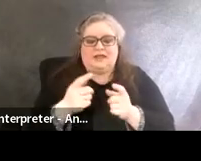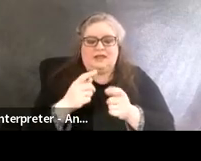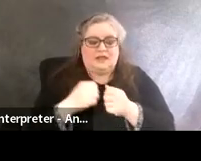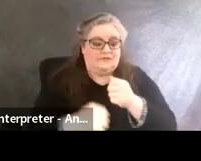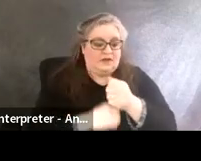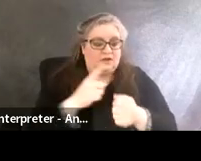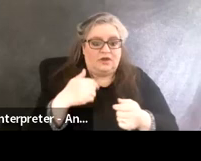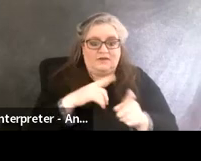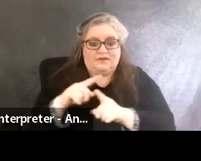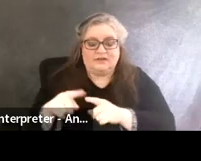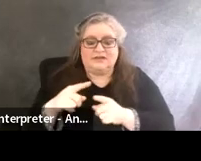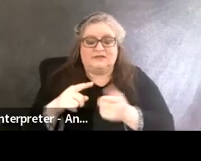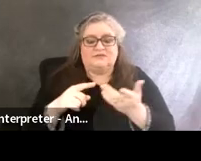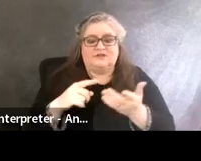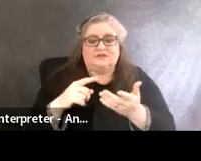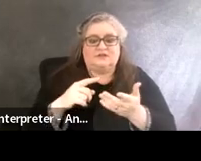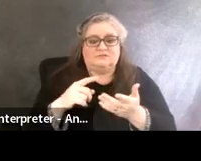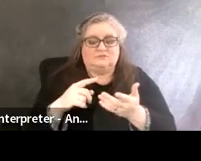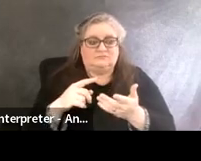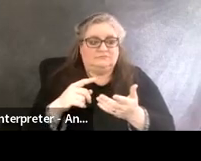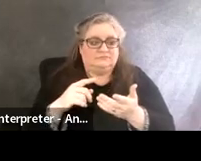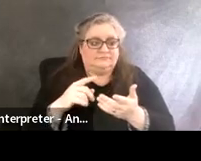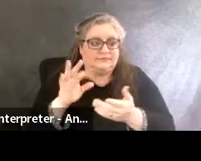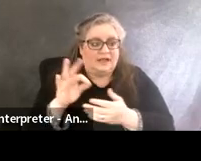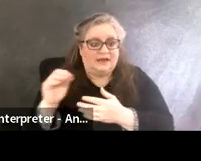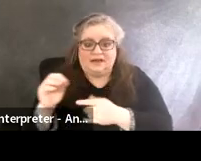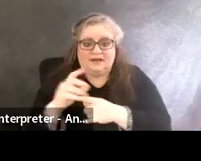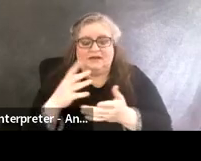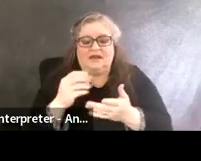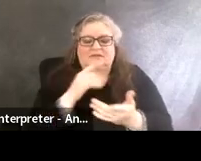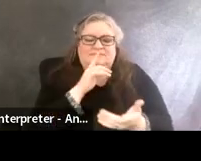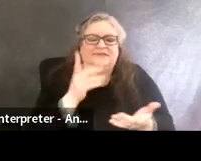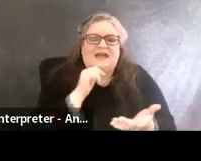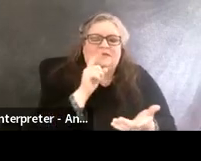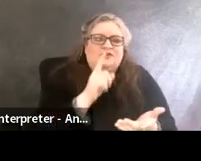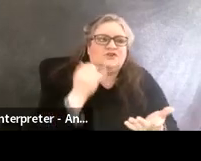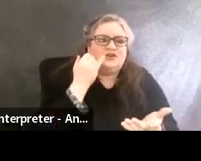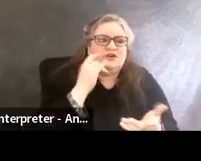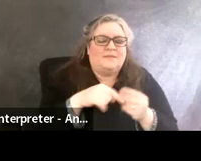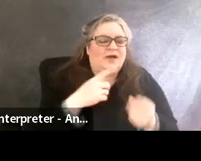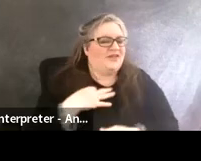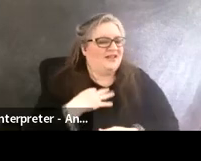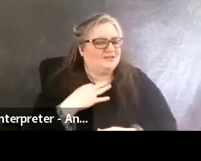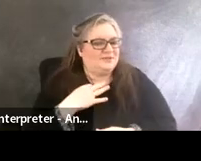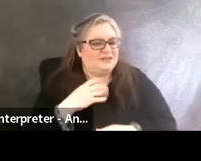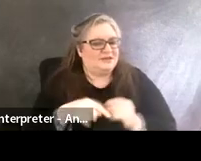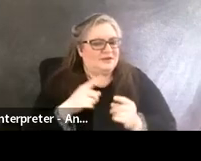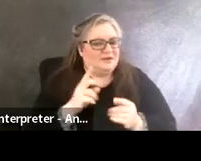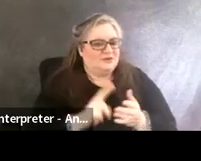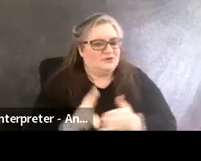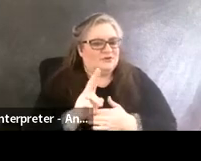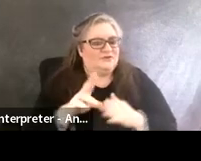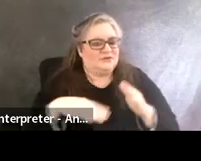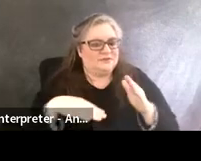If you're a university based nonprofit, you would have a different 990. And I'm not sure about the eligibility of university